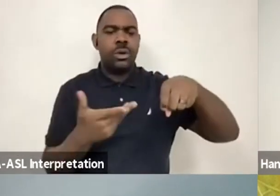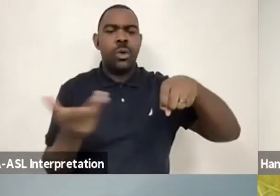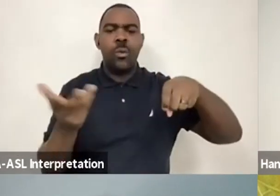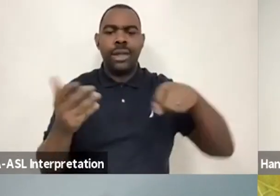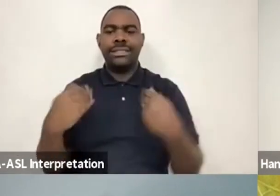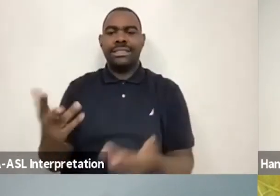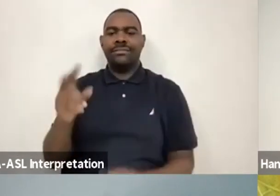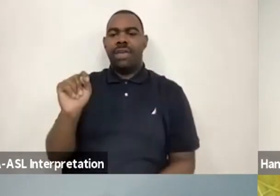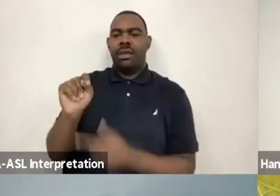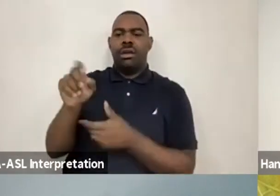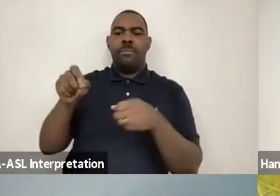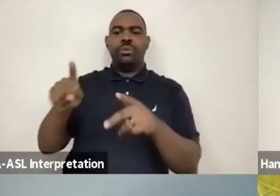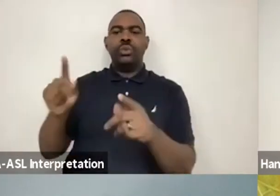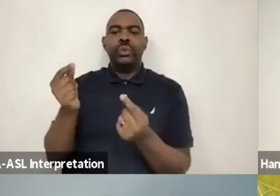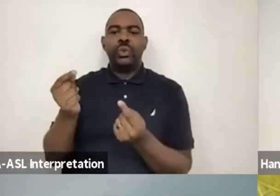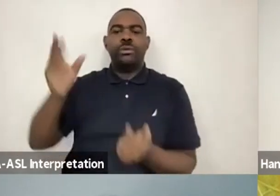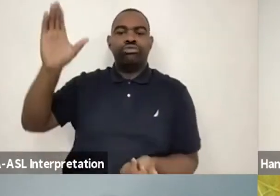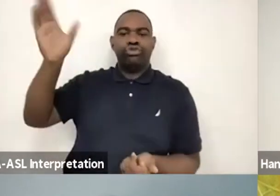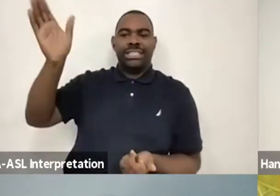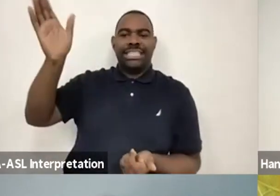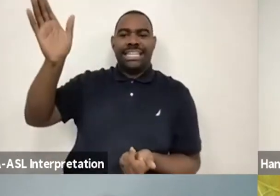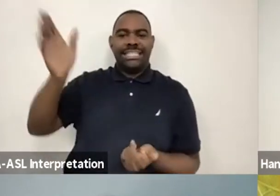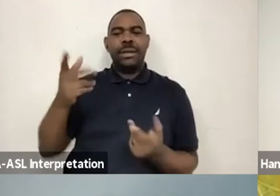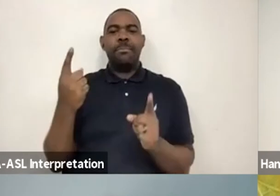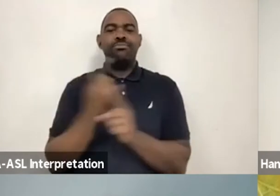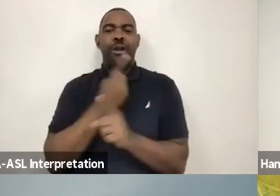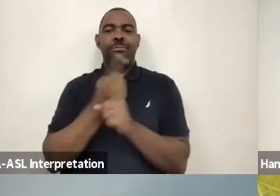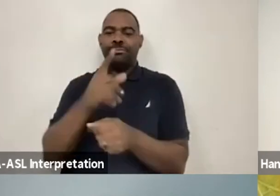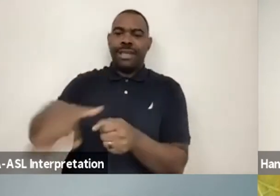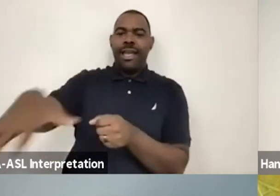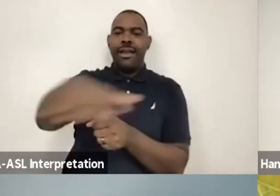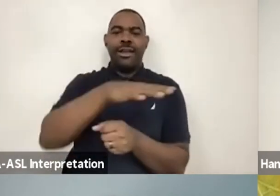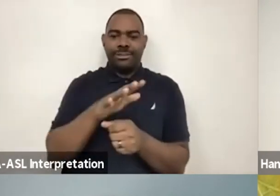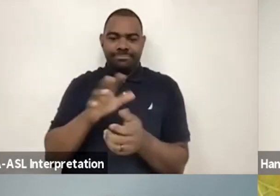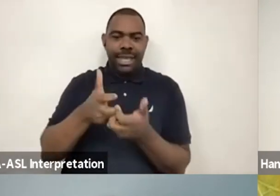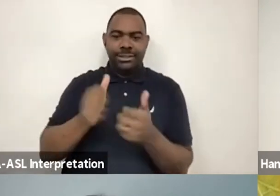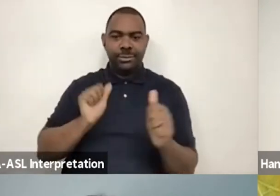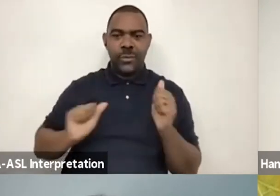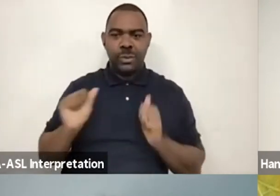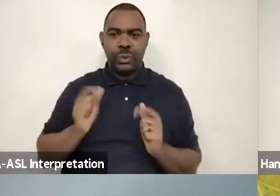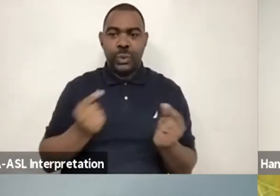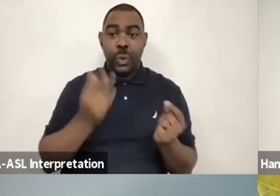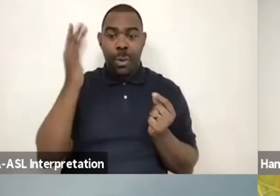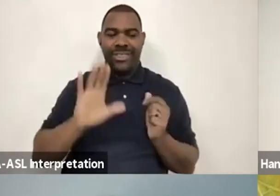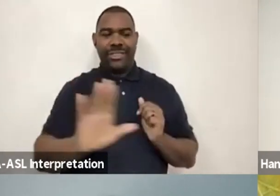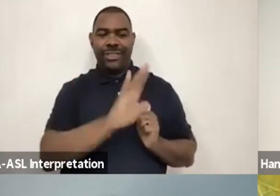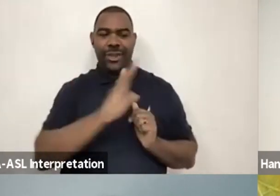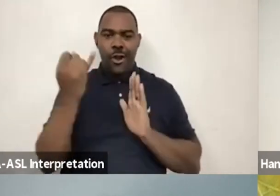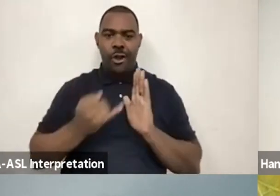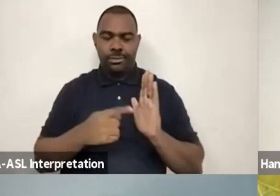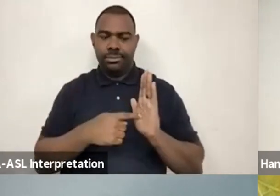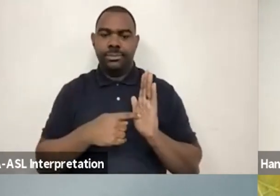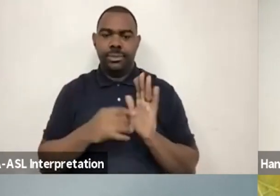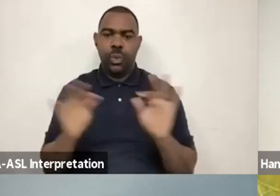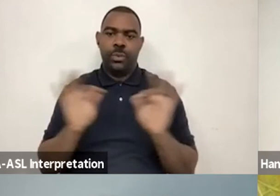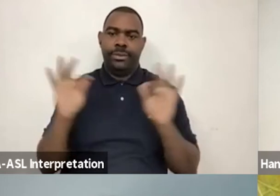the opportunity to present in a proper space for their performance, because their art matters. Traditionally, they were getting